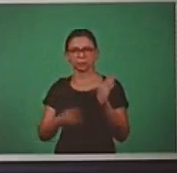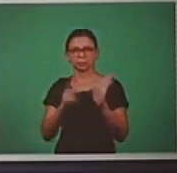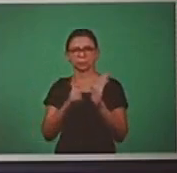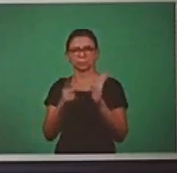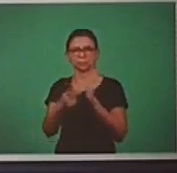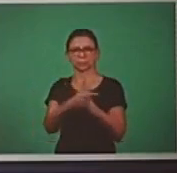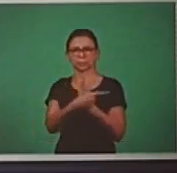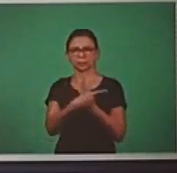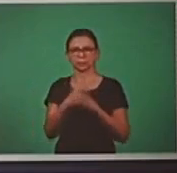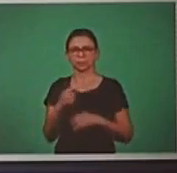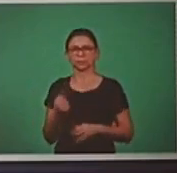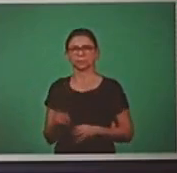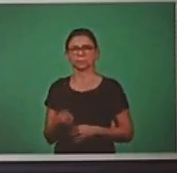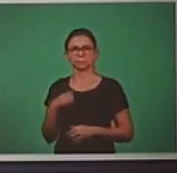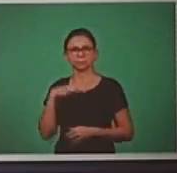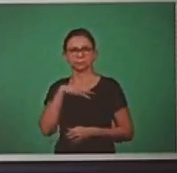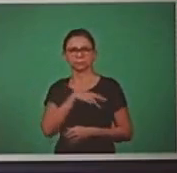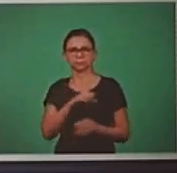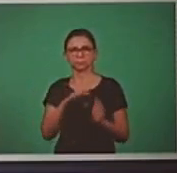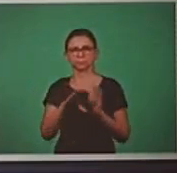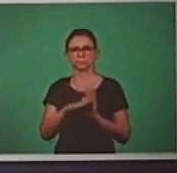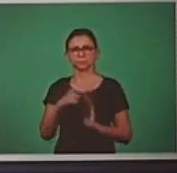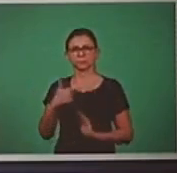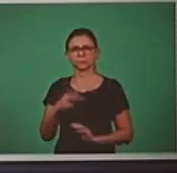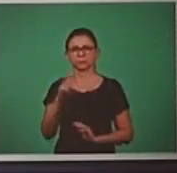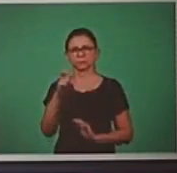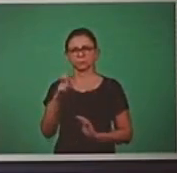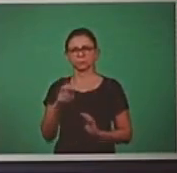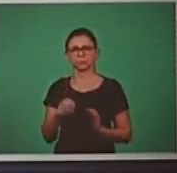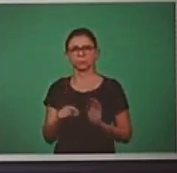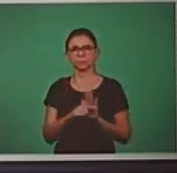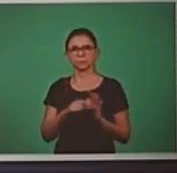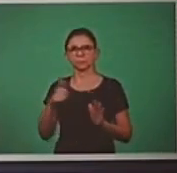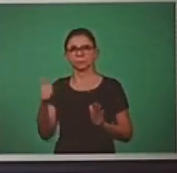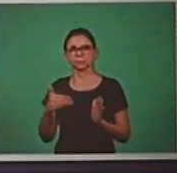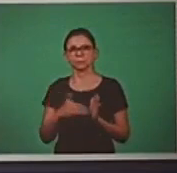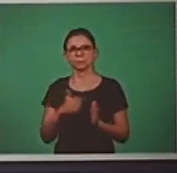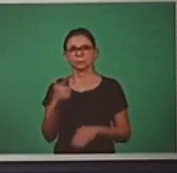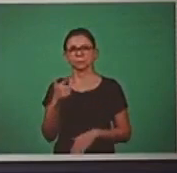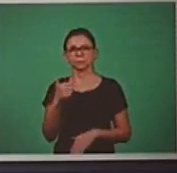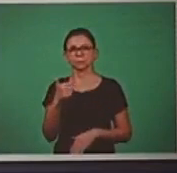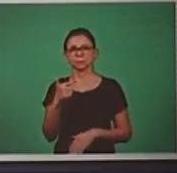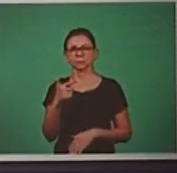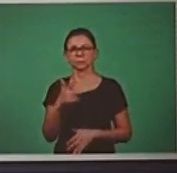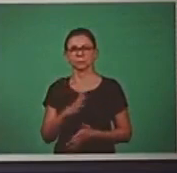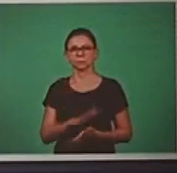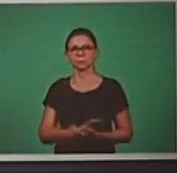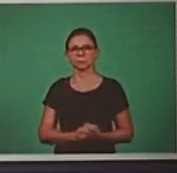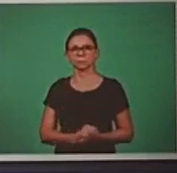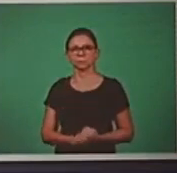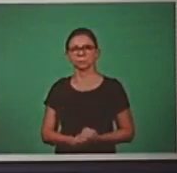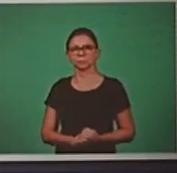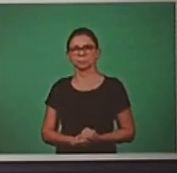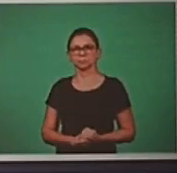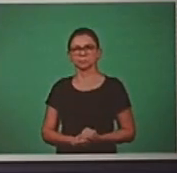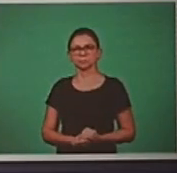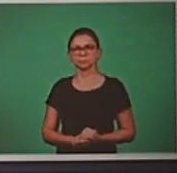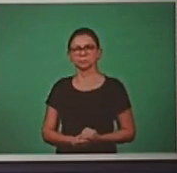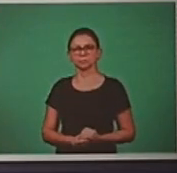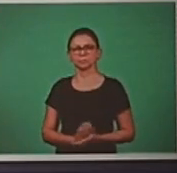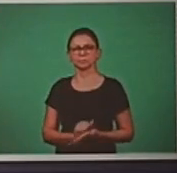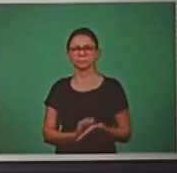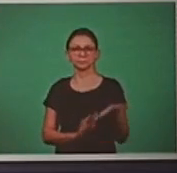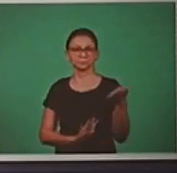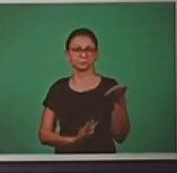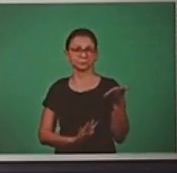we're going to remember about the parable that is in the Gospel of Matthew, chapter 25, verse 1 to 12. So now,